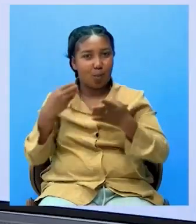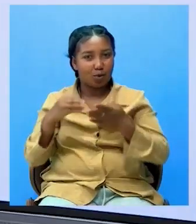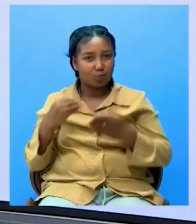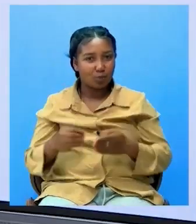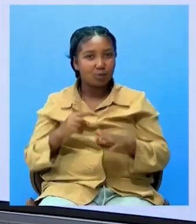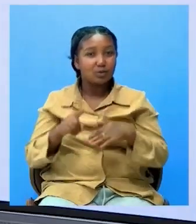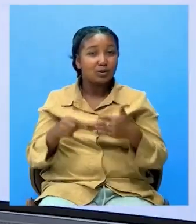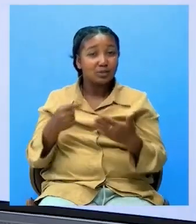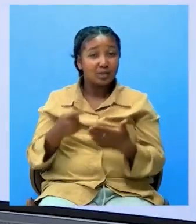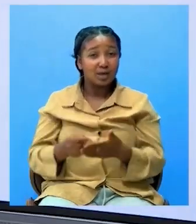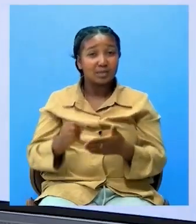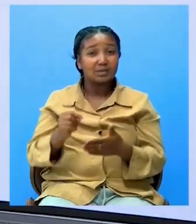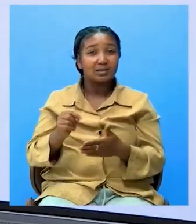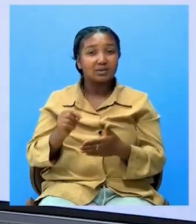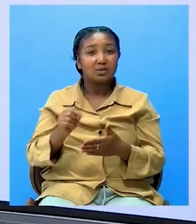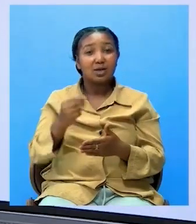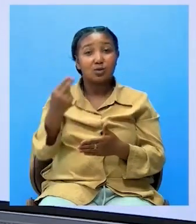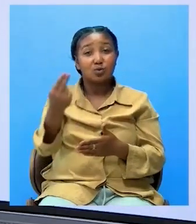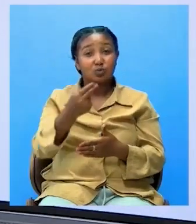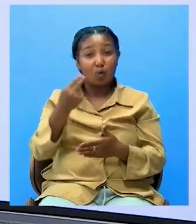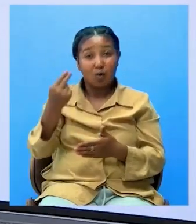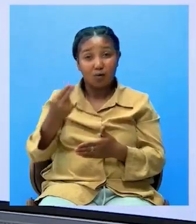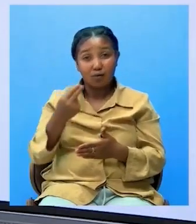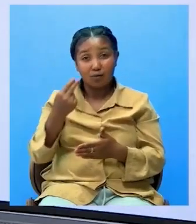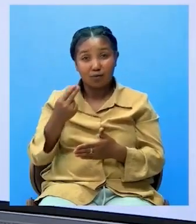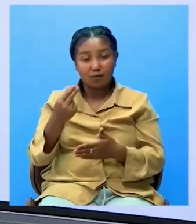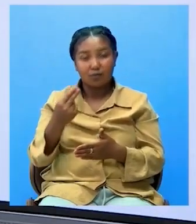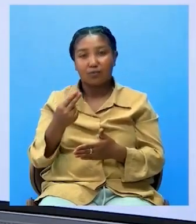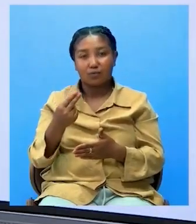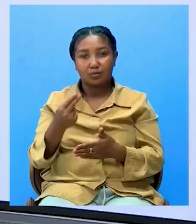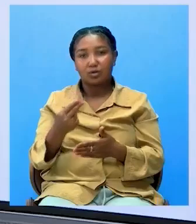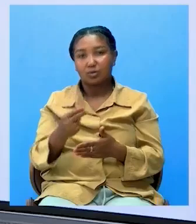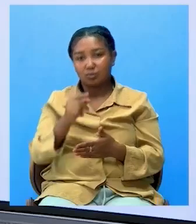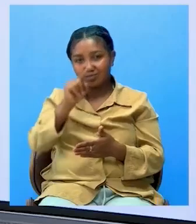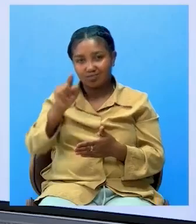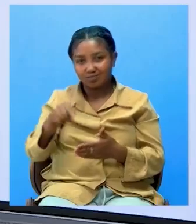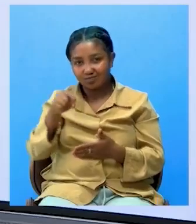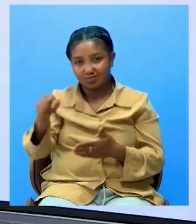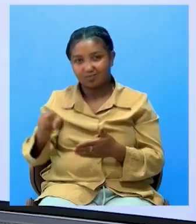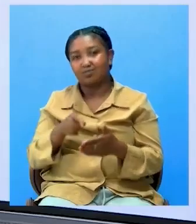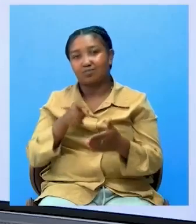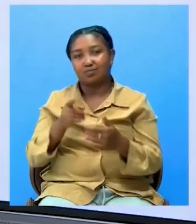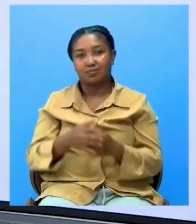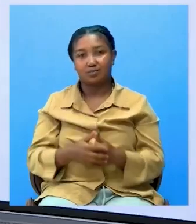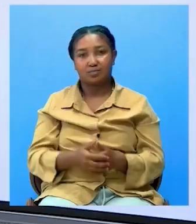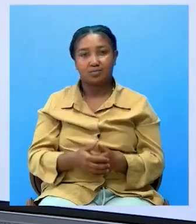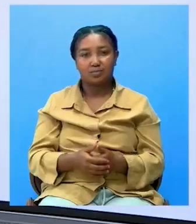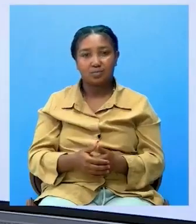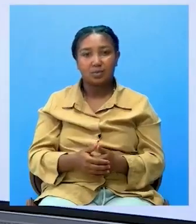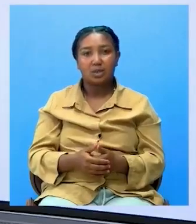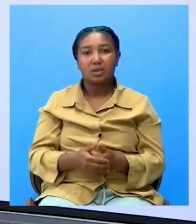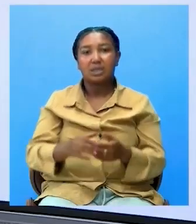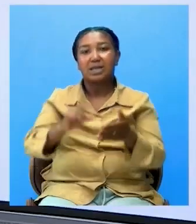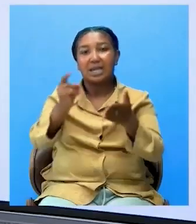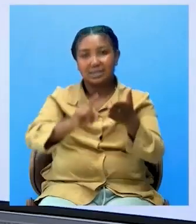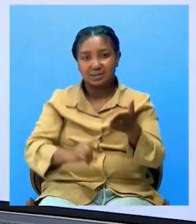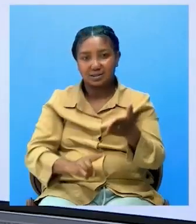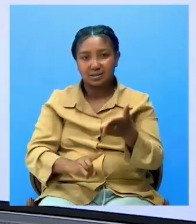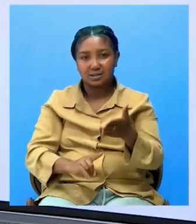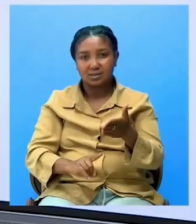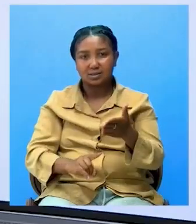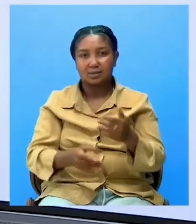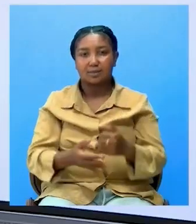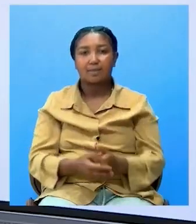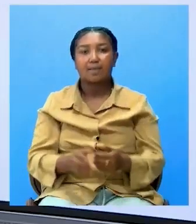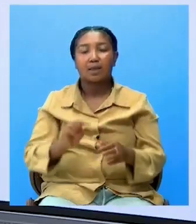So, these are the series of items which are mentioned in a sentence, which are listed in their